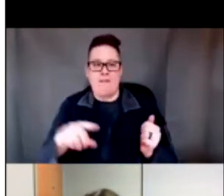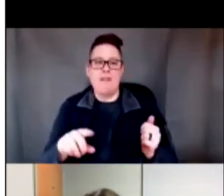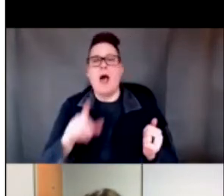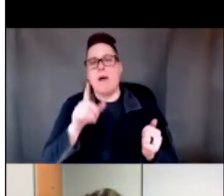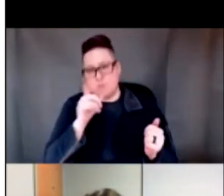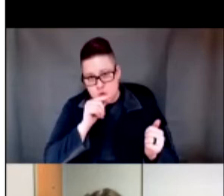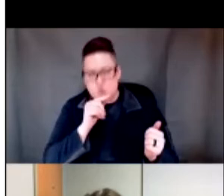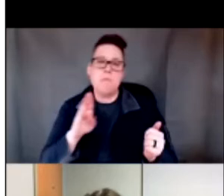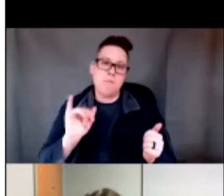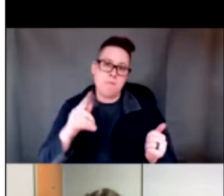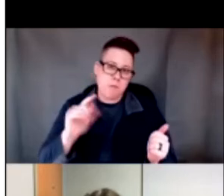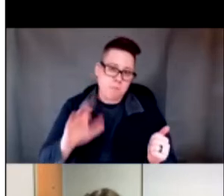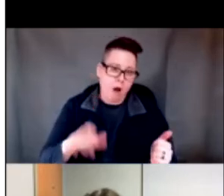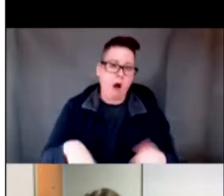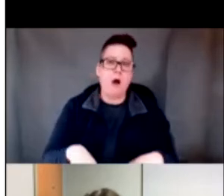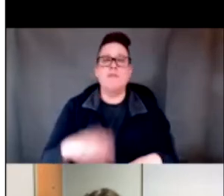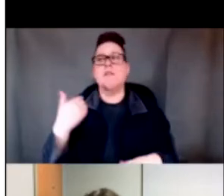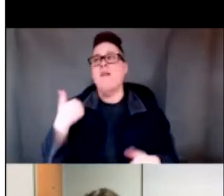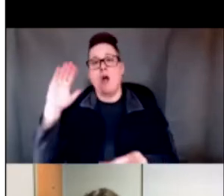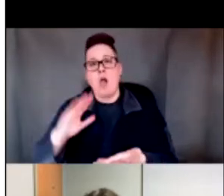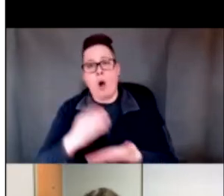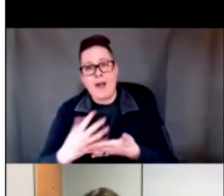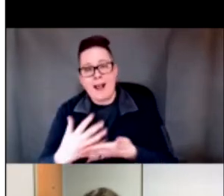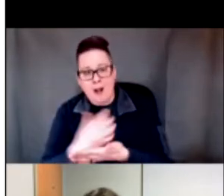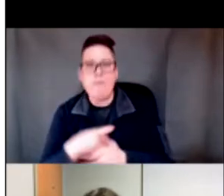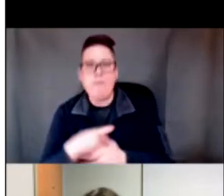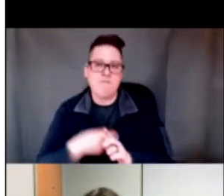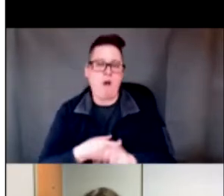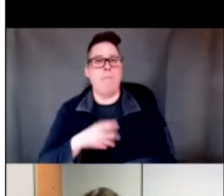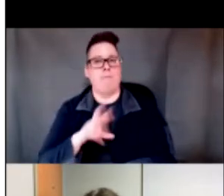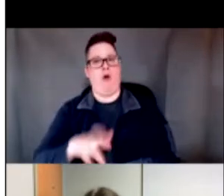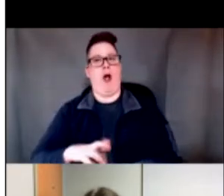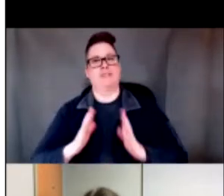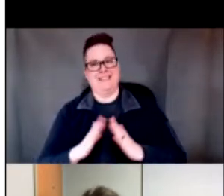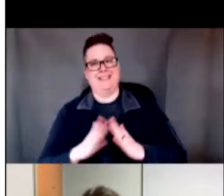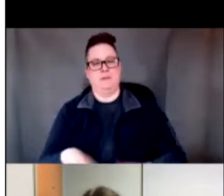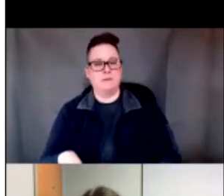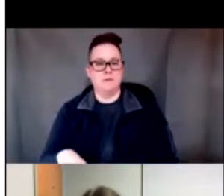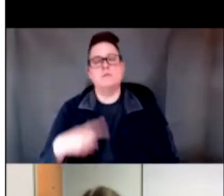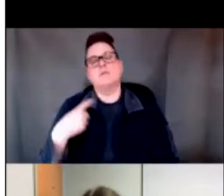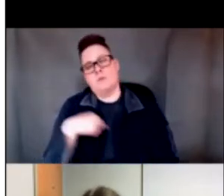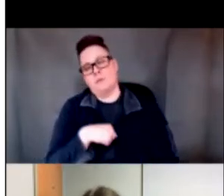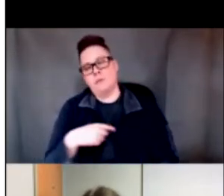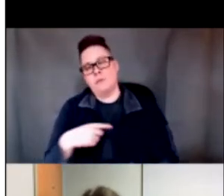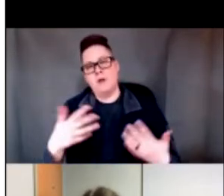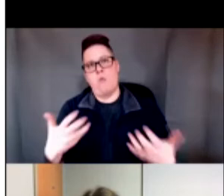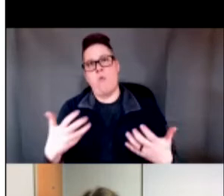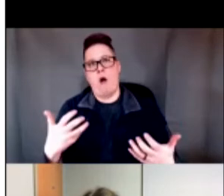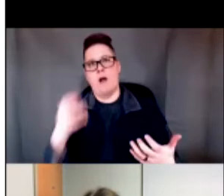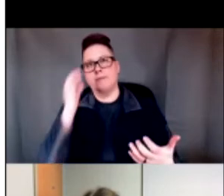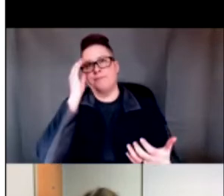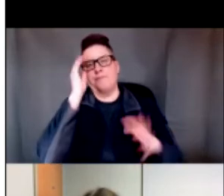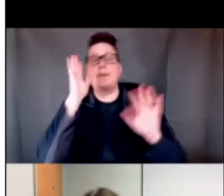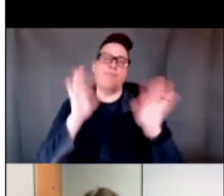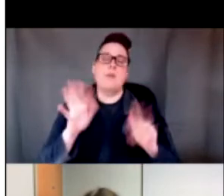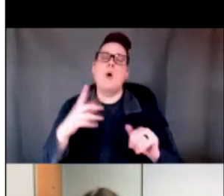of color, individuals with low income who come from the city of Rochester. And so we really want to, and we really know